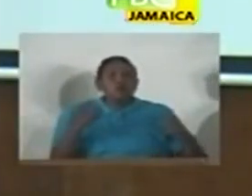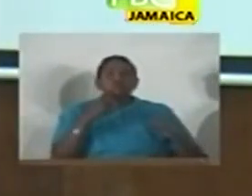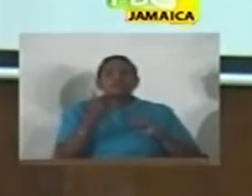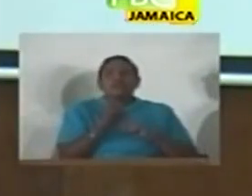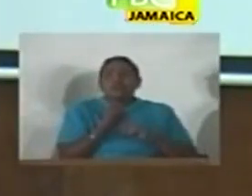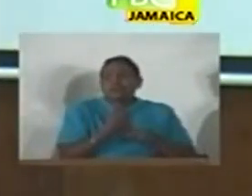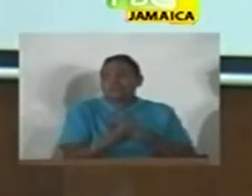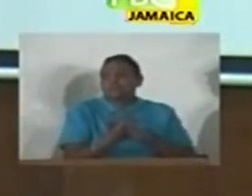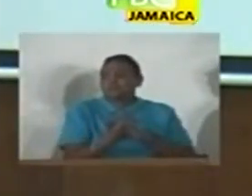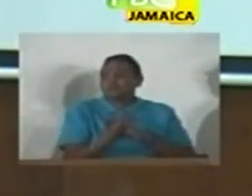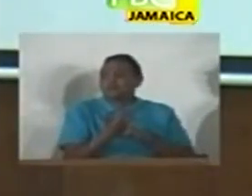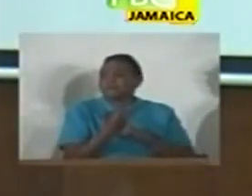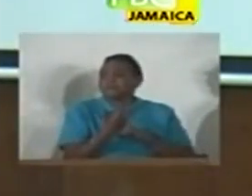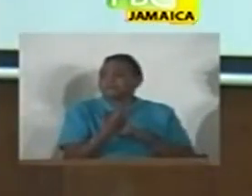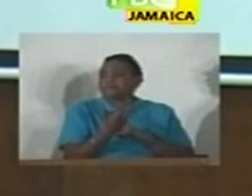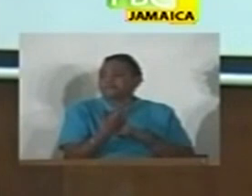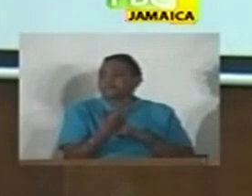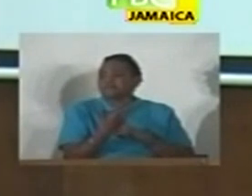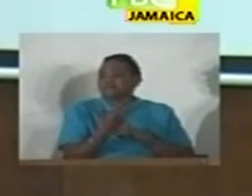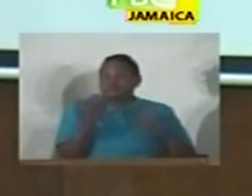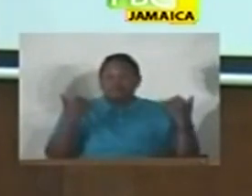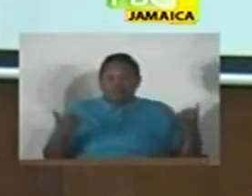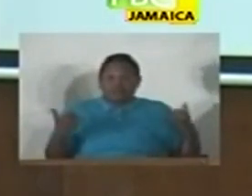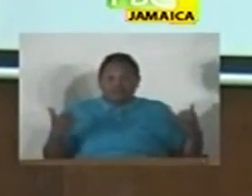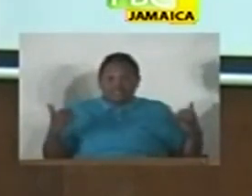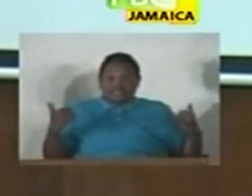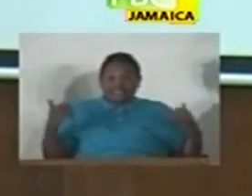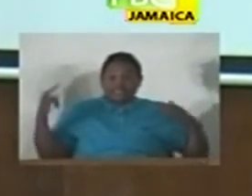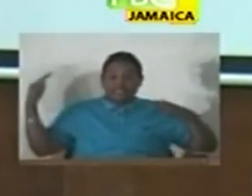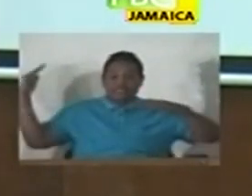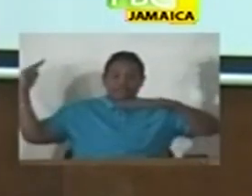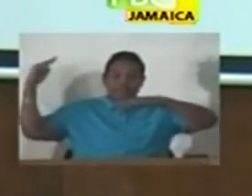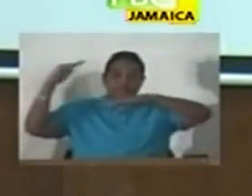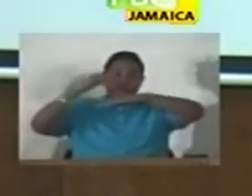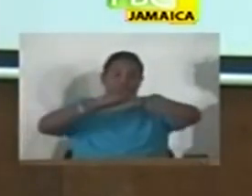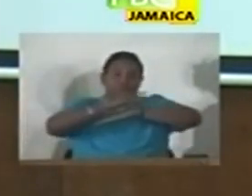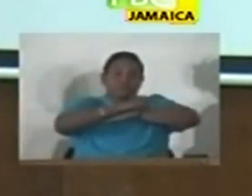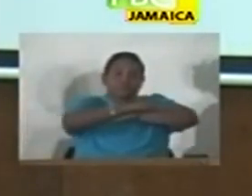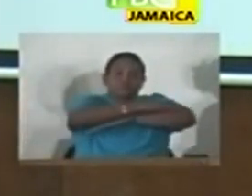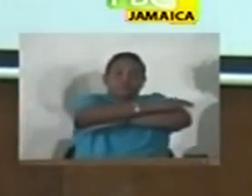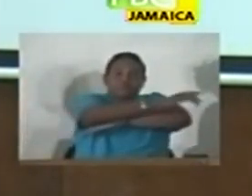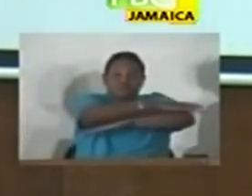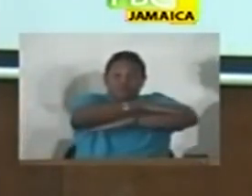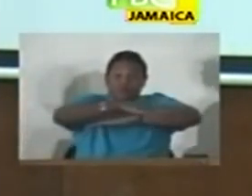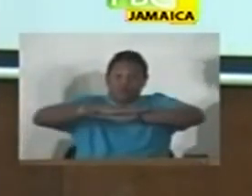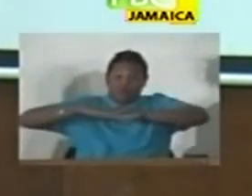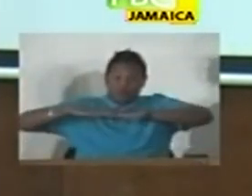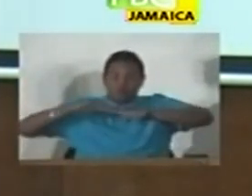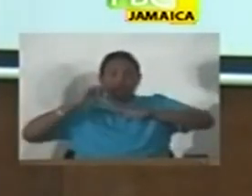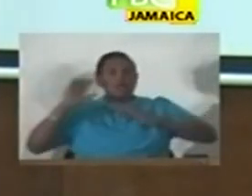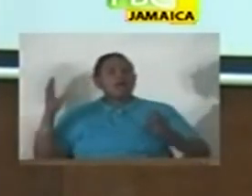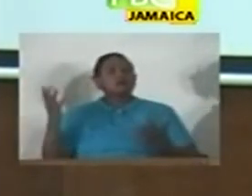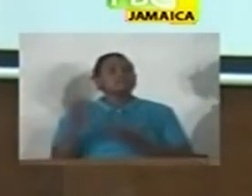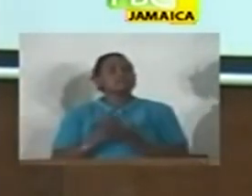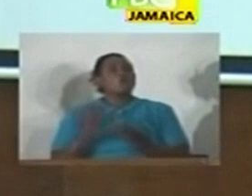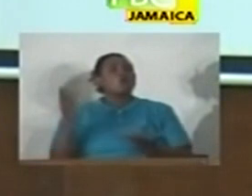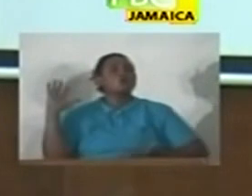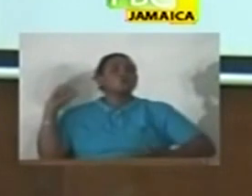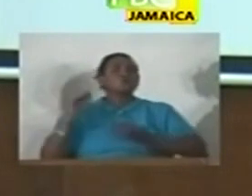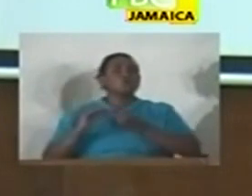expand the existing airstrip by taking in a total